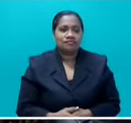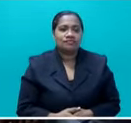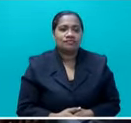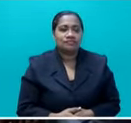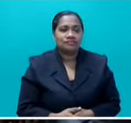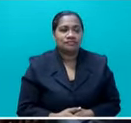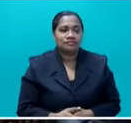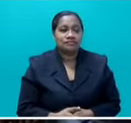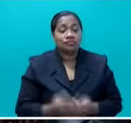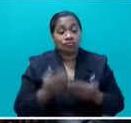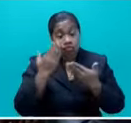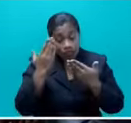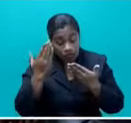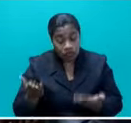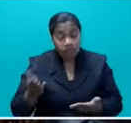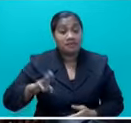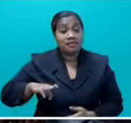Honorable members,